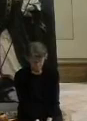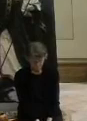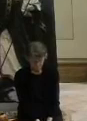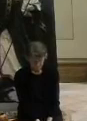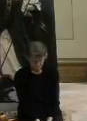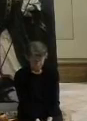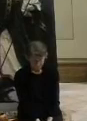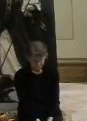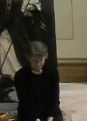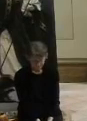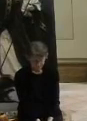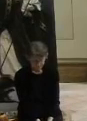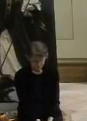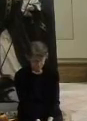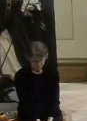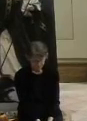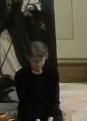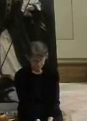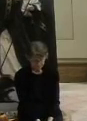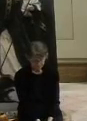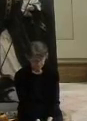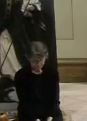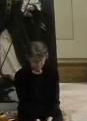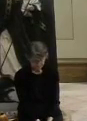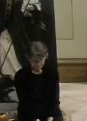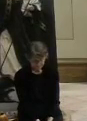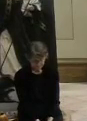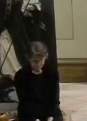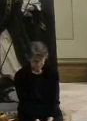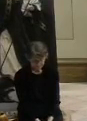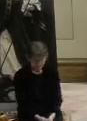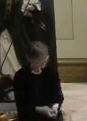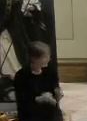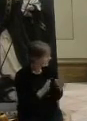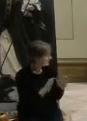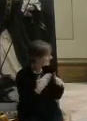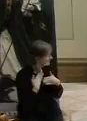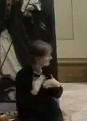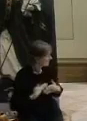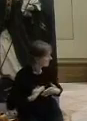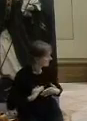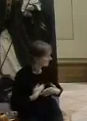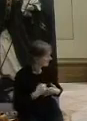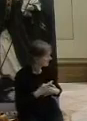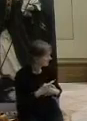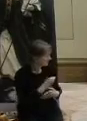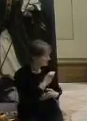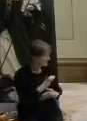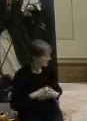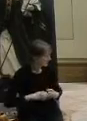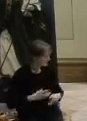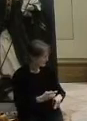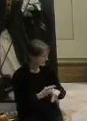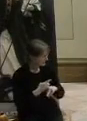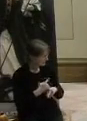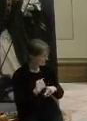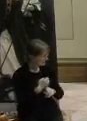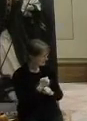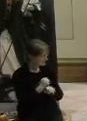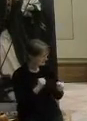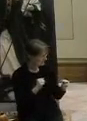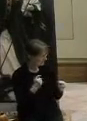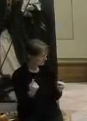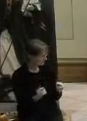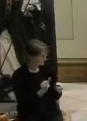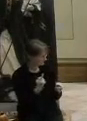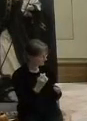May the body of Christ keep me safe for